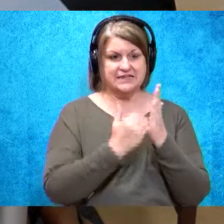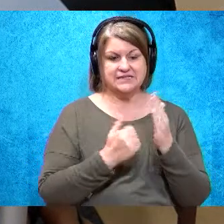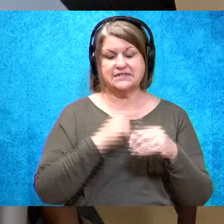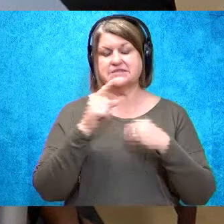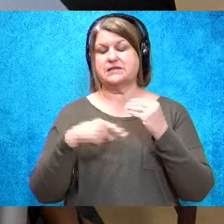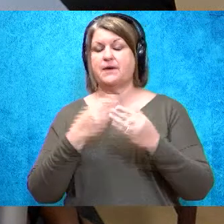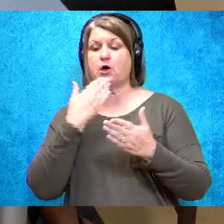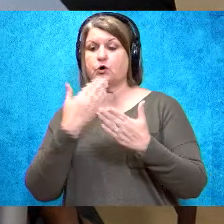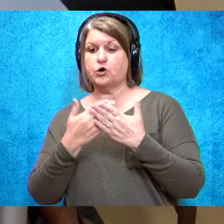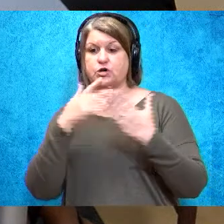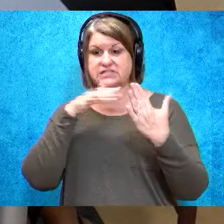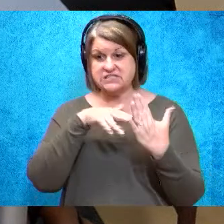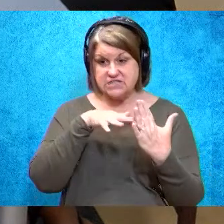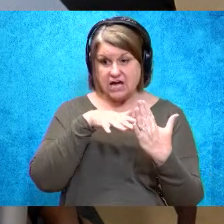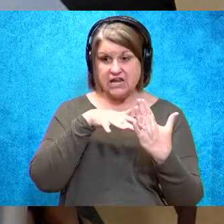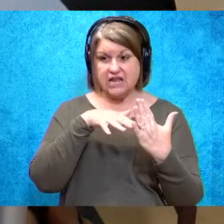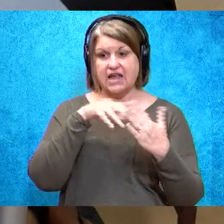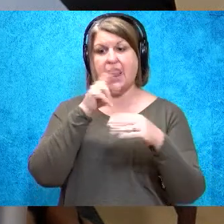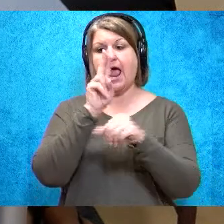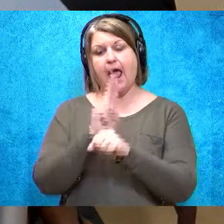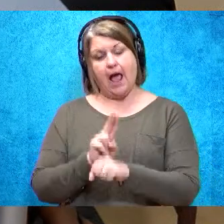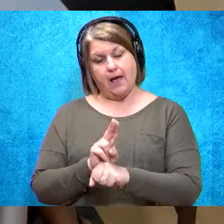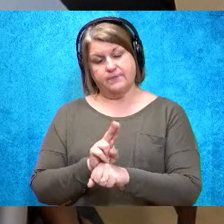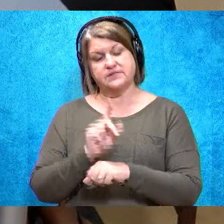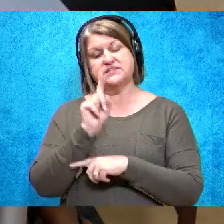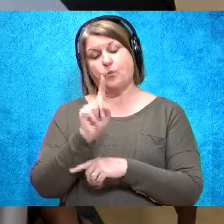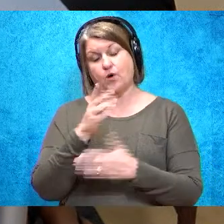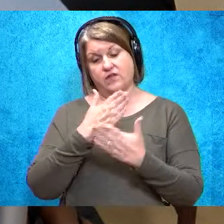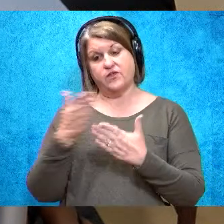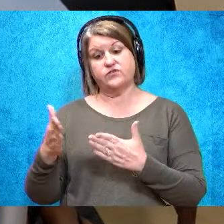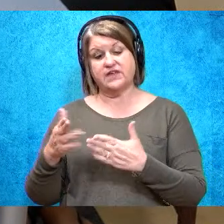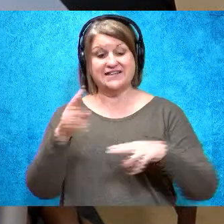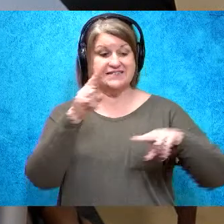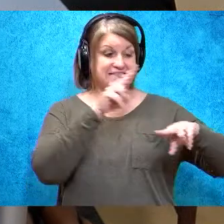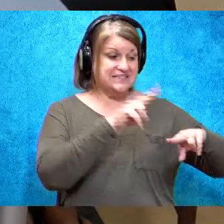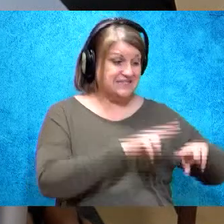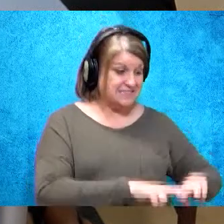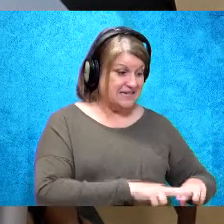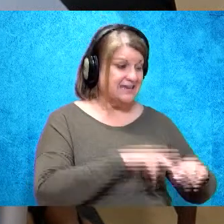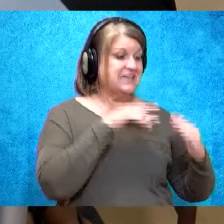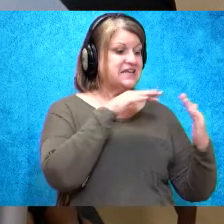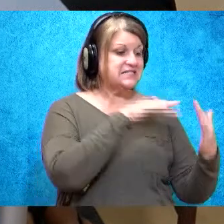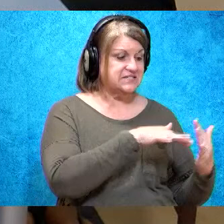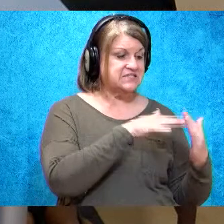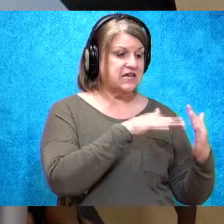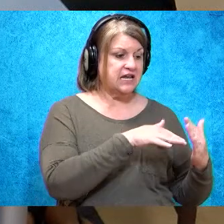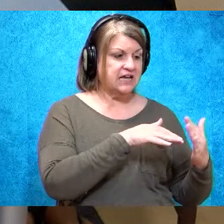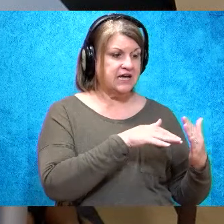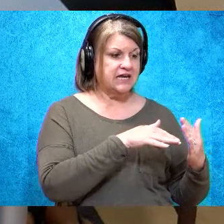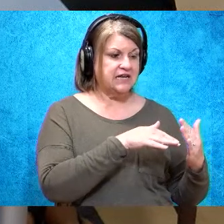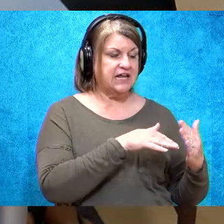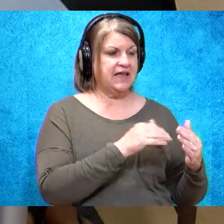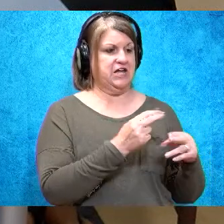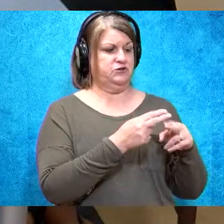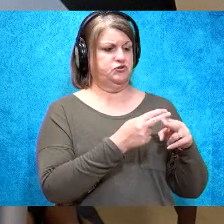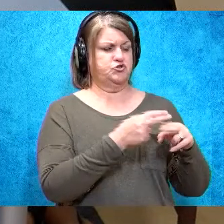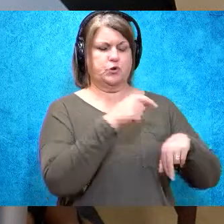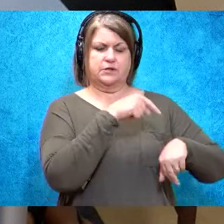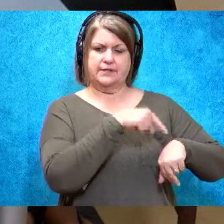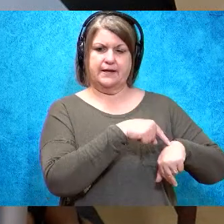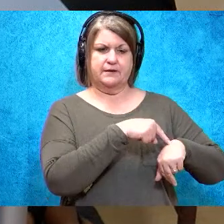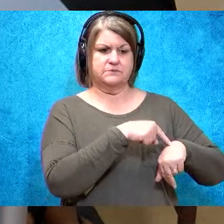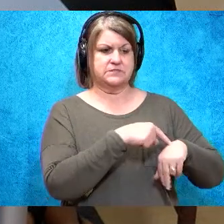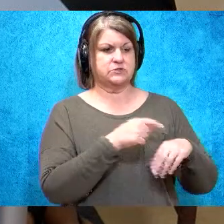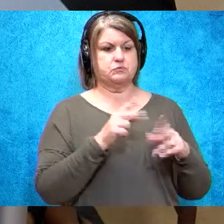And one of the things that we talk to you about is sitting down and studying in increments. So whether it's 15 to 30